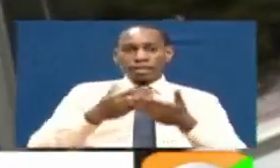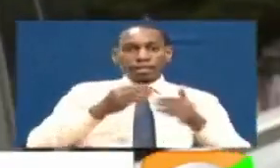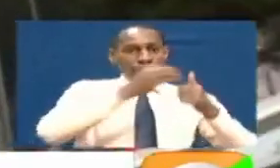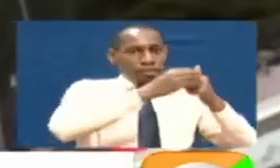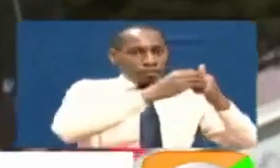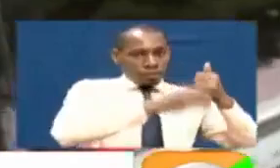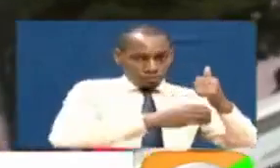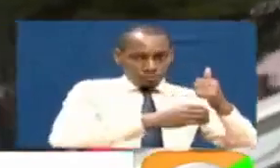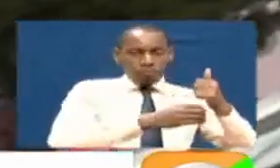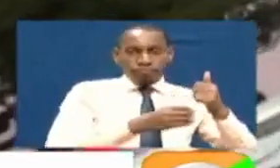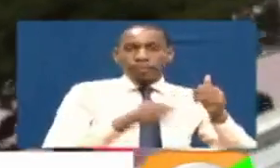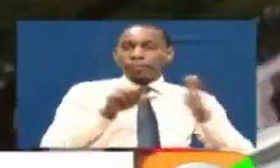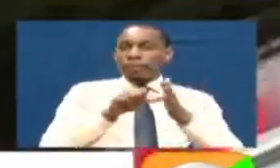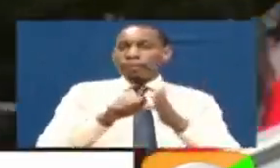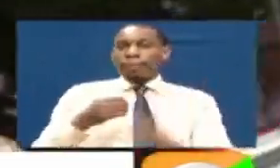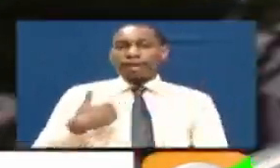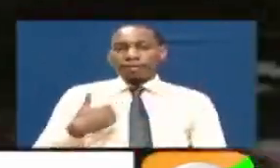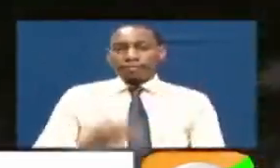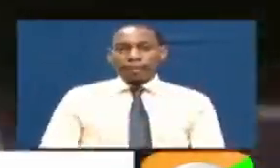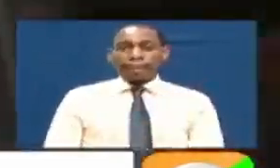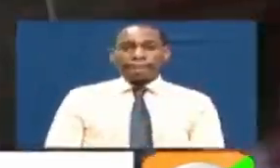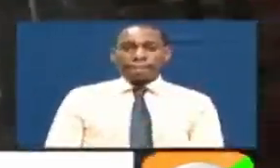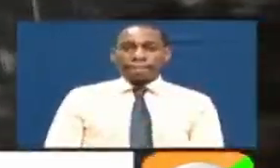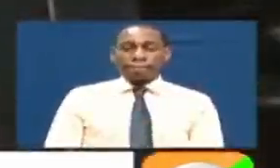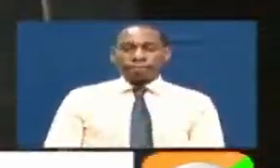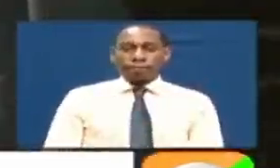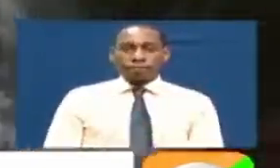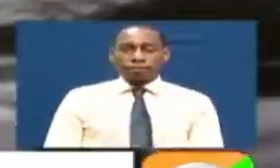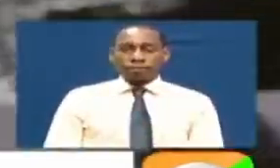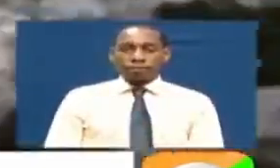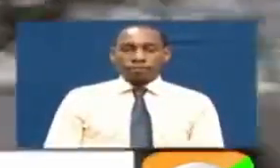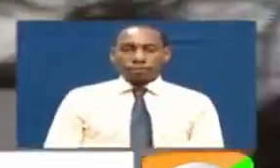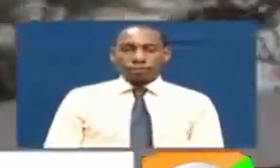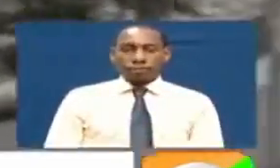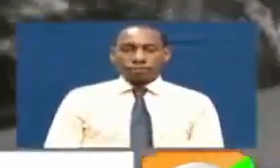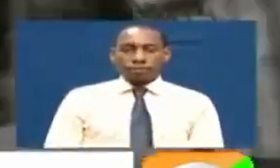surely tolls for Sonko. Chemutai Goin, Citizen TV, Nairobi.